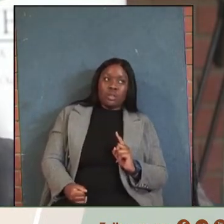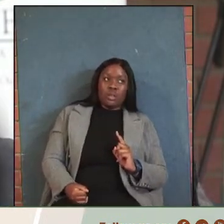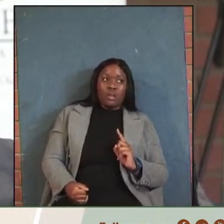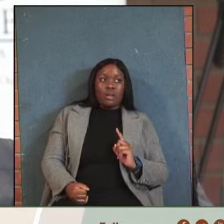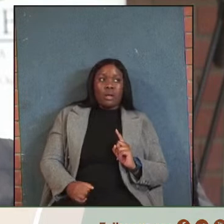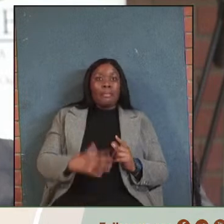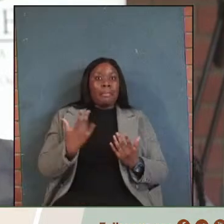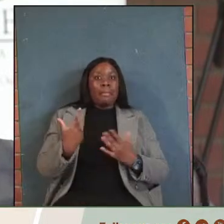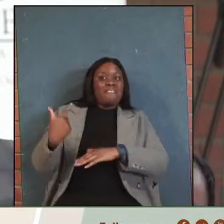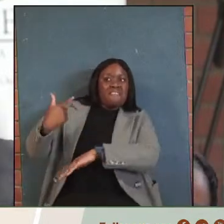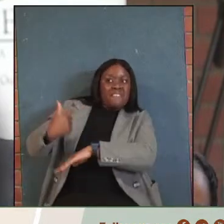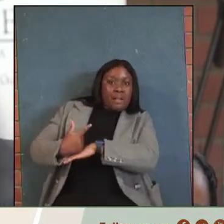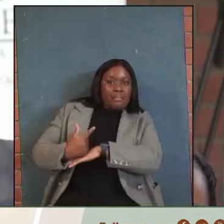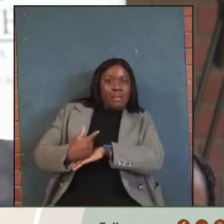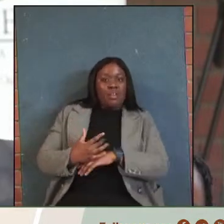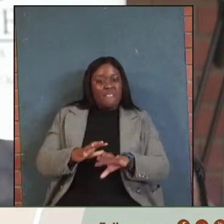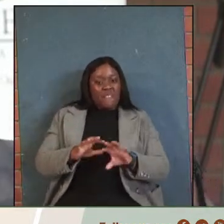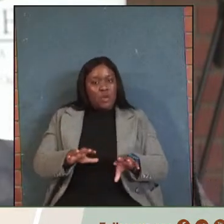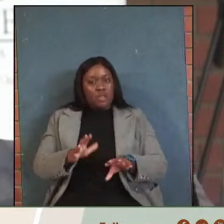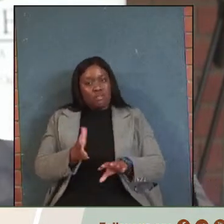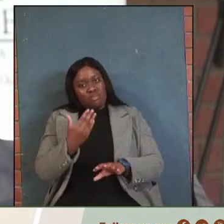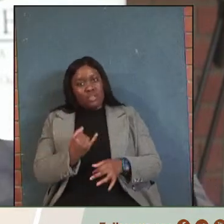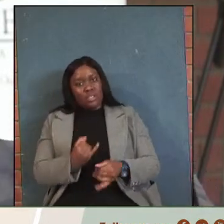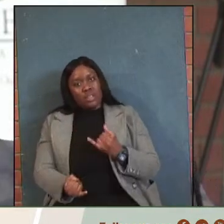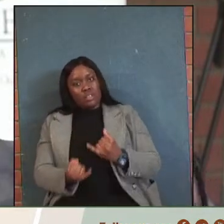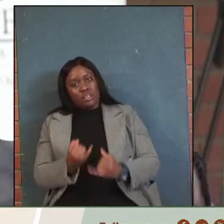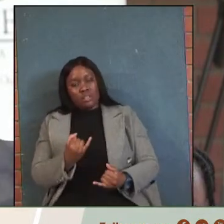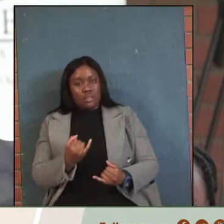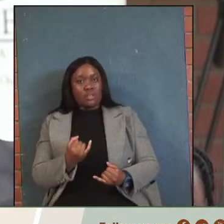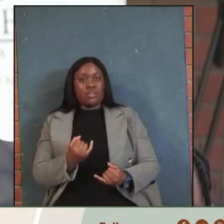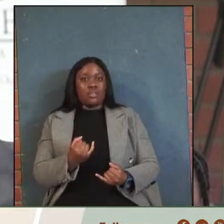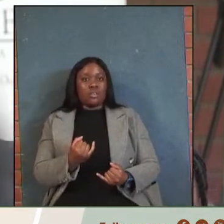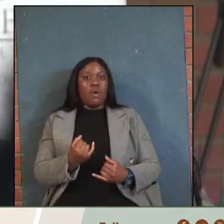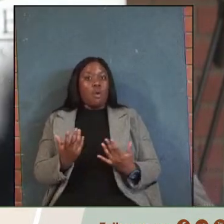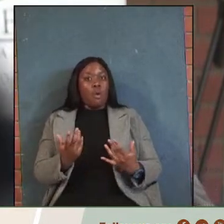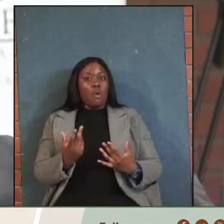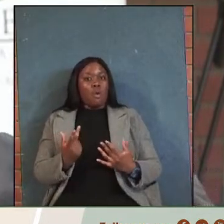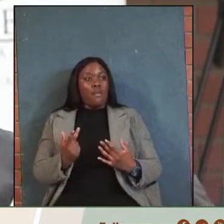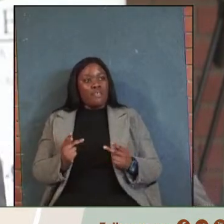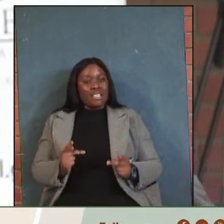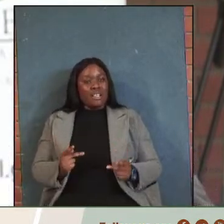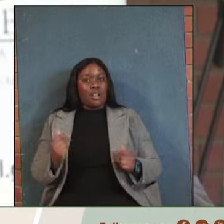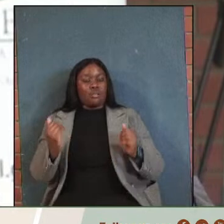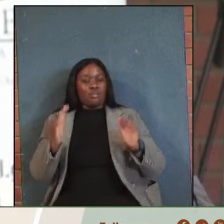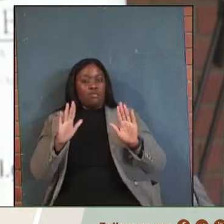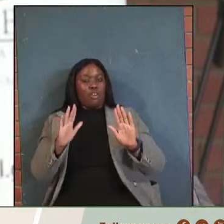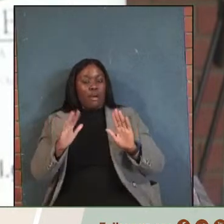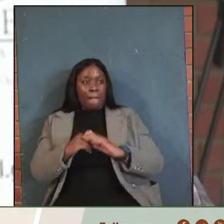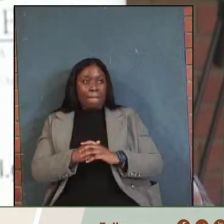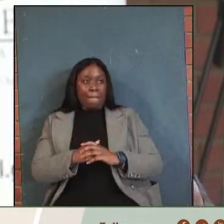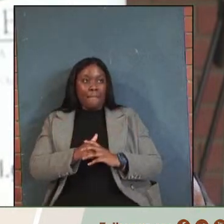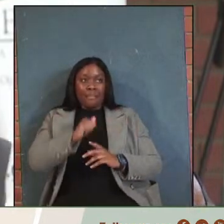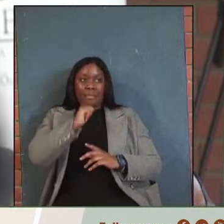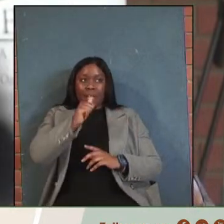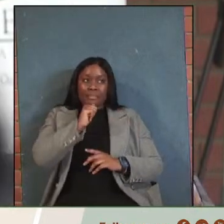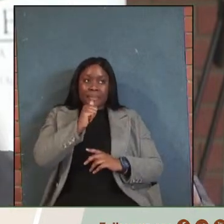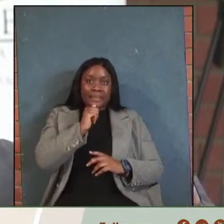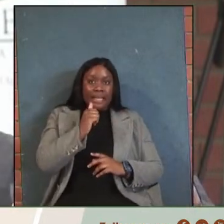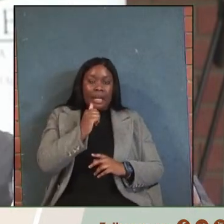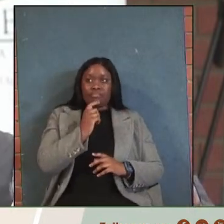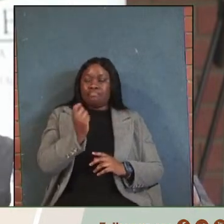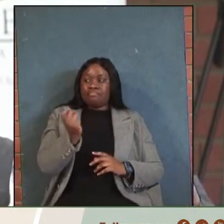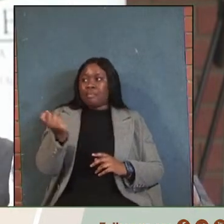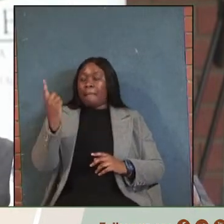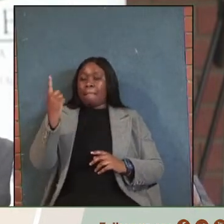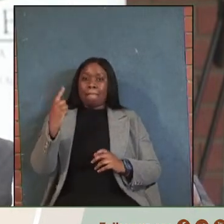fondling, forced sexual acts, and incident physical exposure. Whether the abuse occurs as an isolated incident or